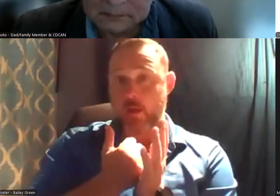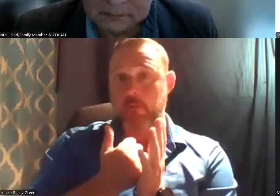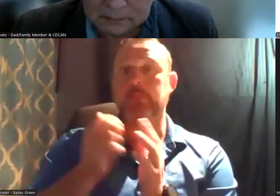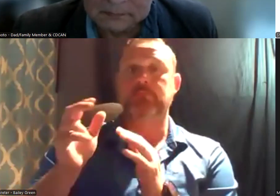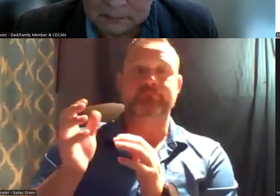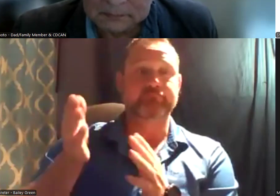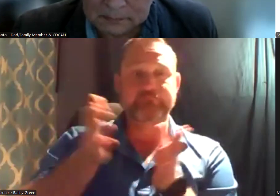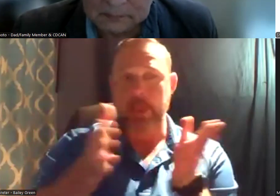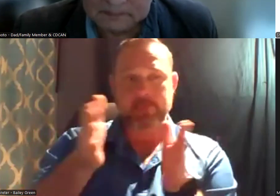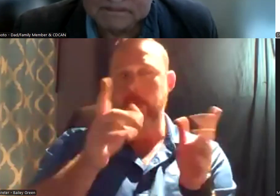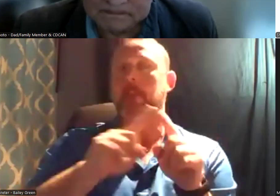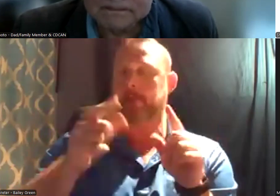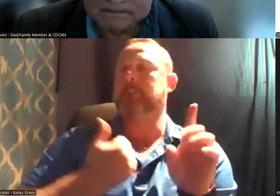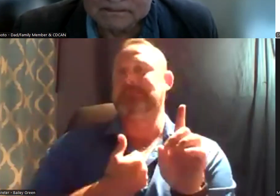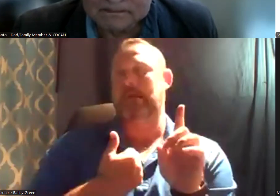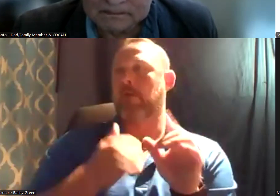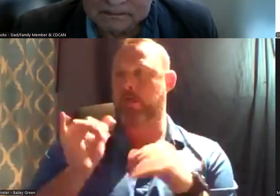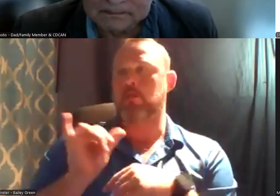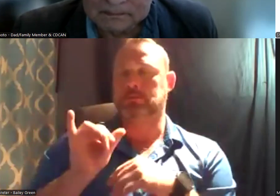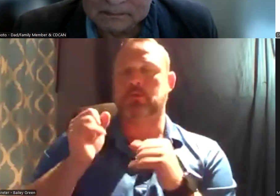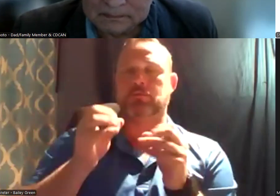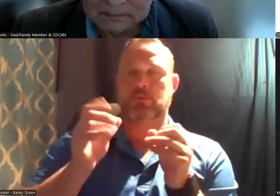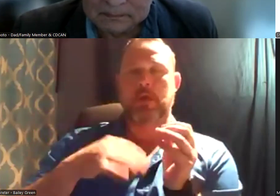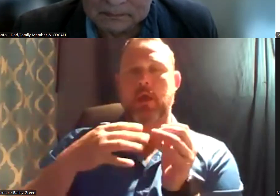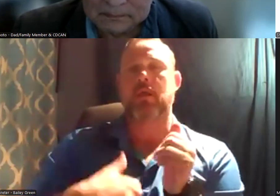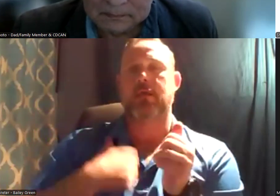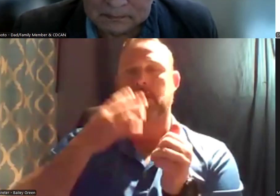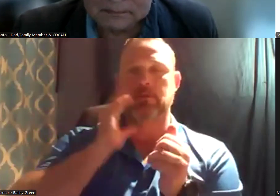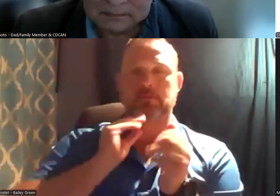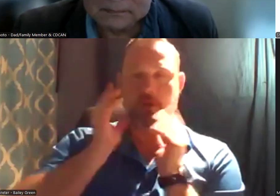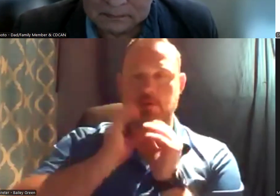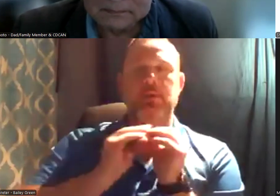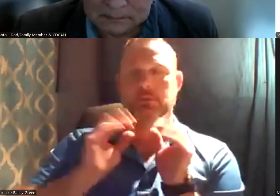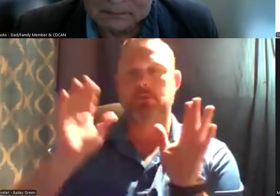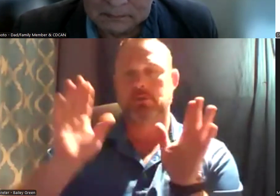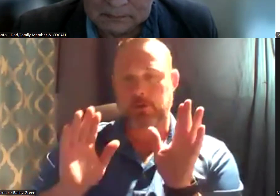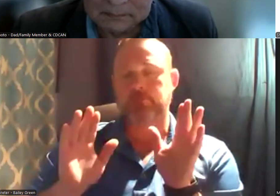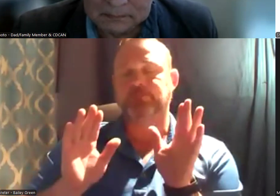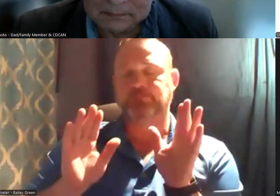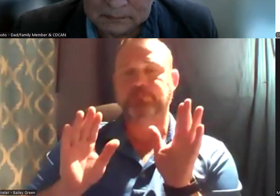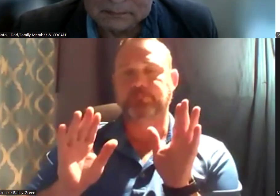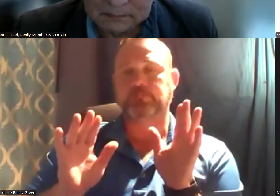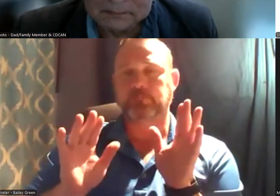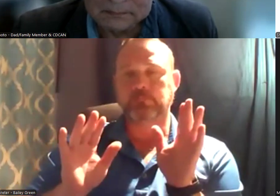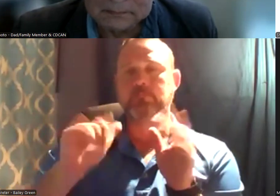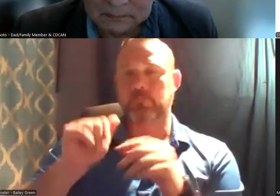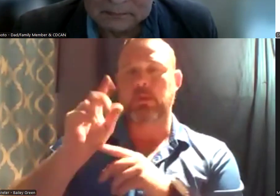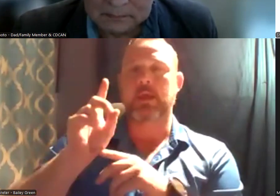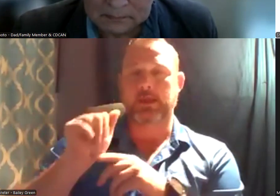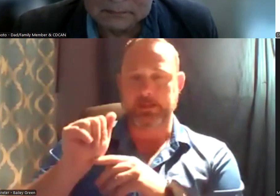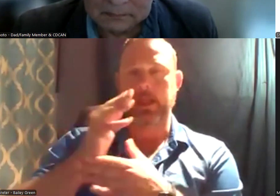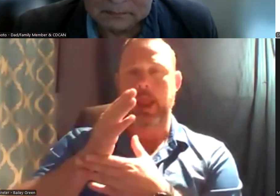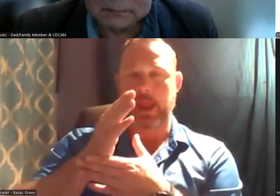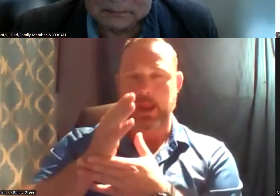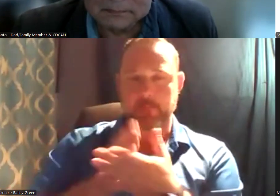them, but myself. And so that lived experience is a great thing. And yeah, the ADA part